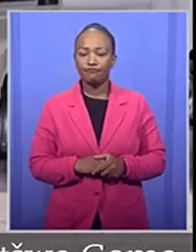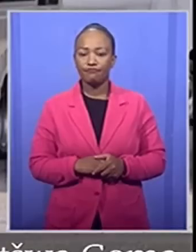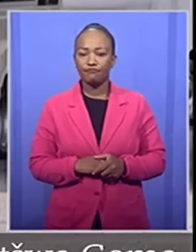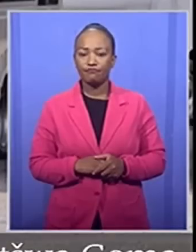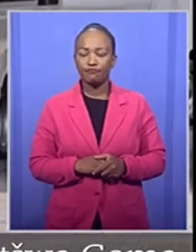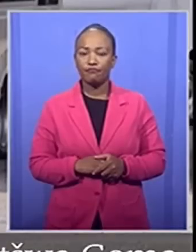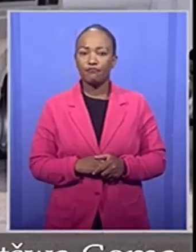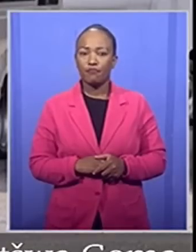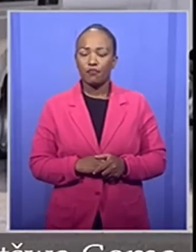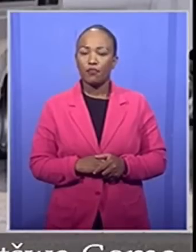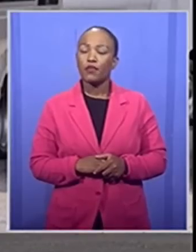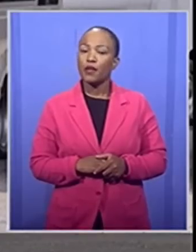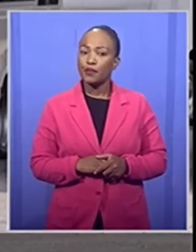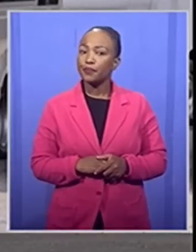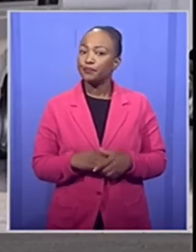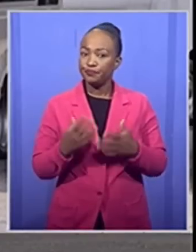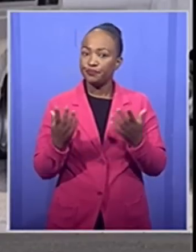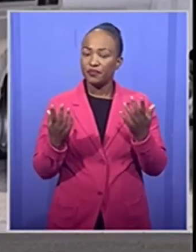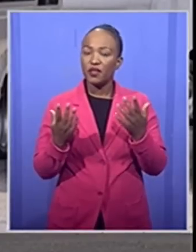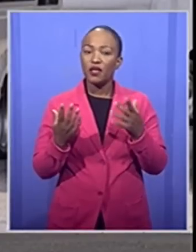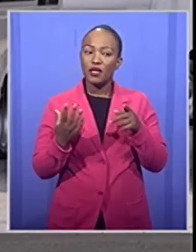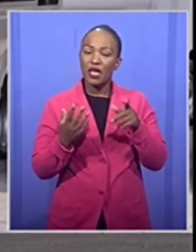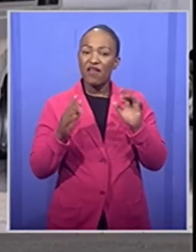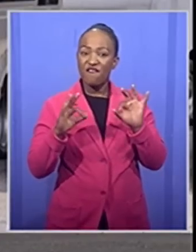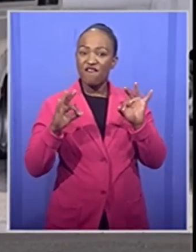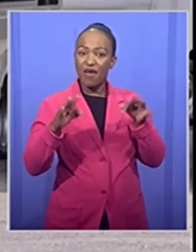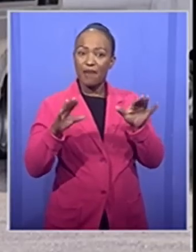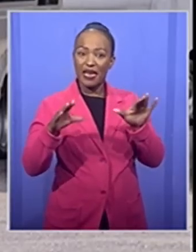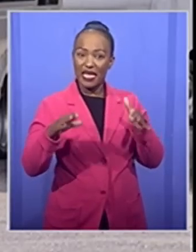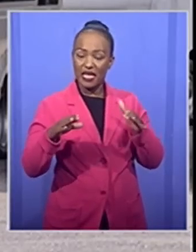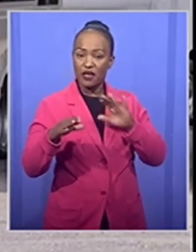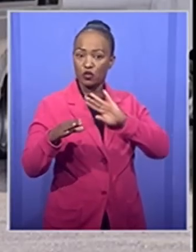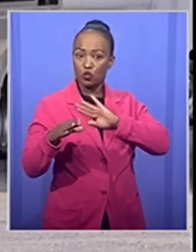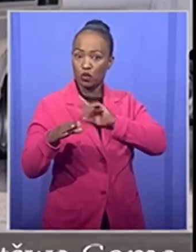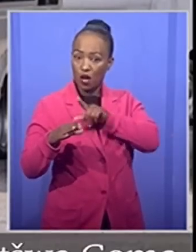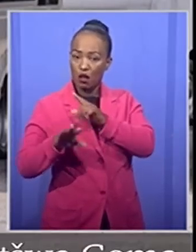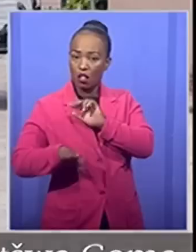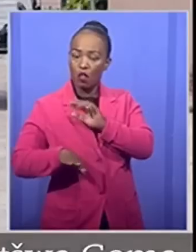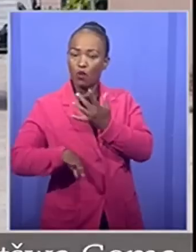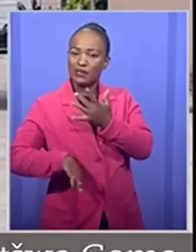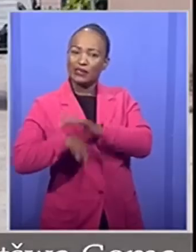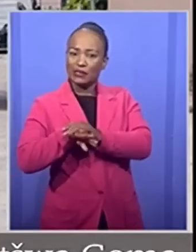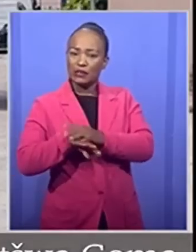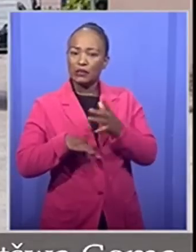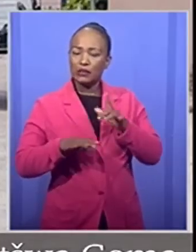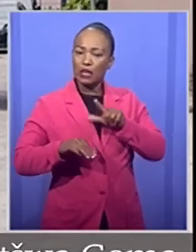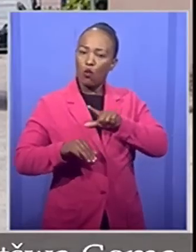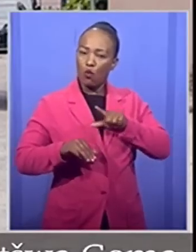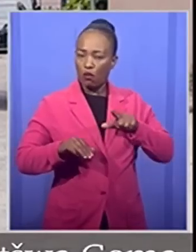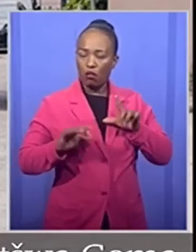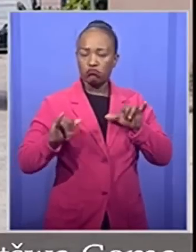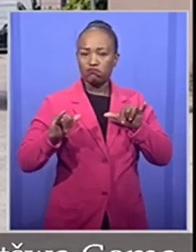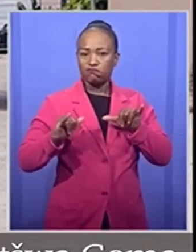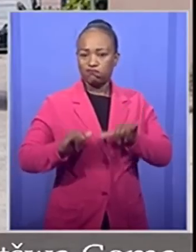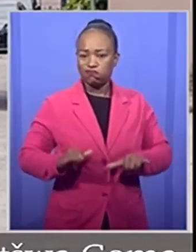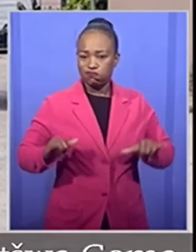Ebile leeto le letelele kudu go malapa a mašole a SANDF ao a bolailwego ka bohlabela bja DRC. Bekeng ya go feta